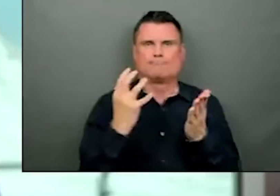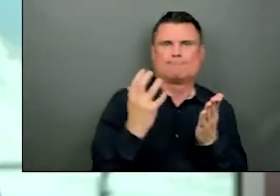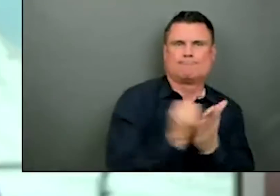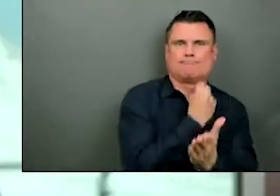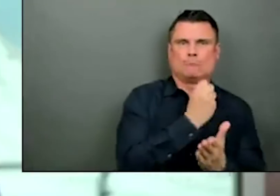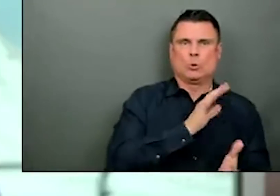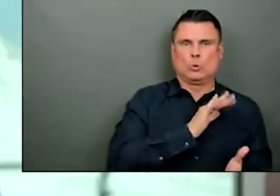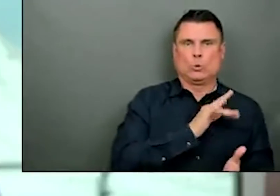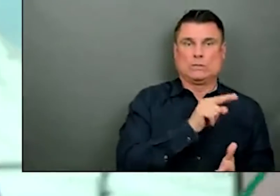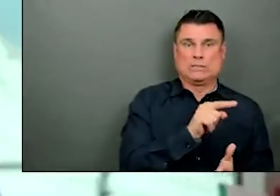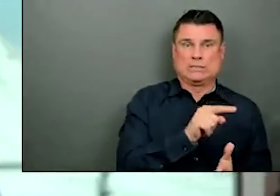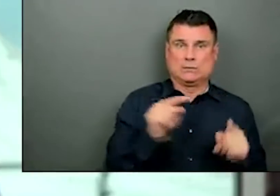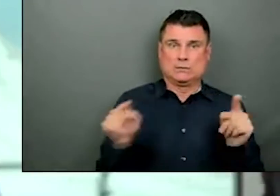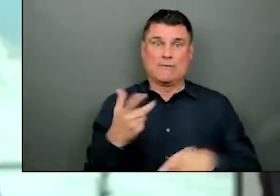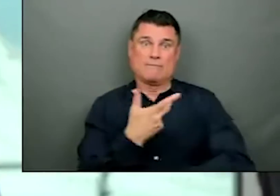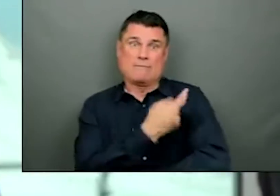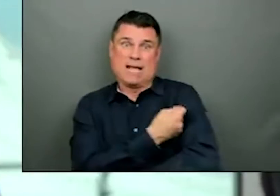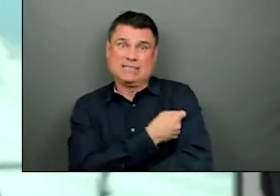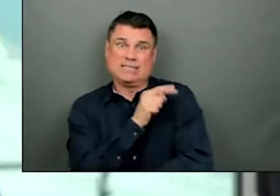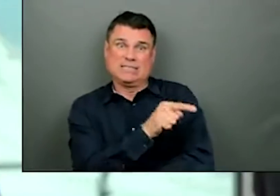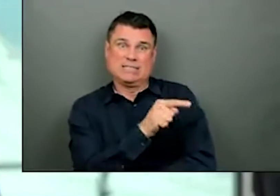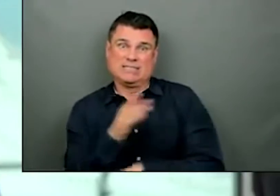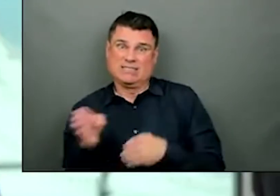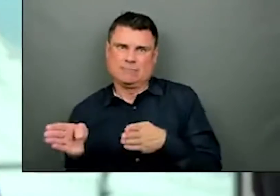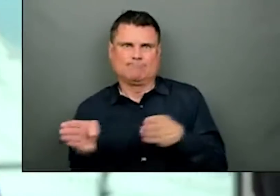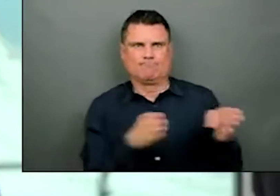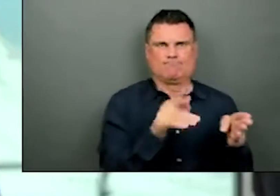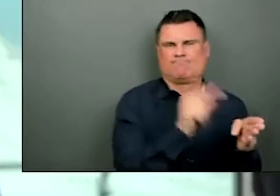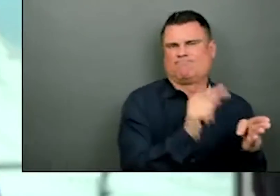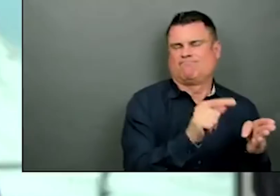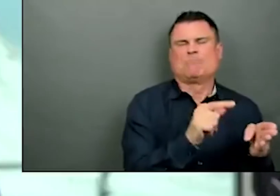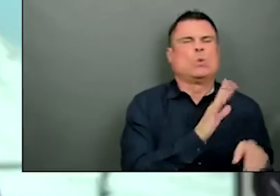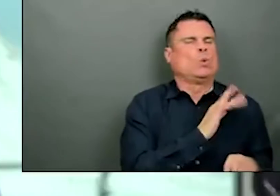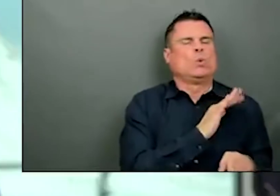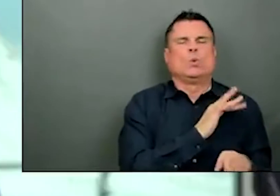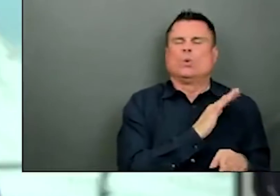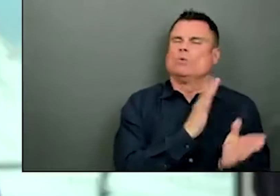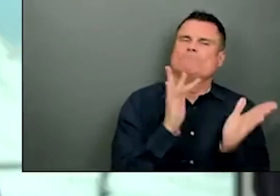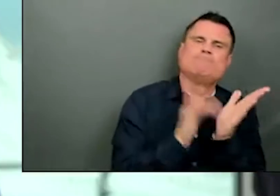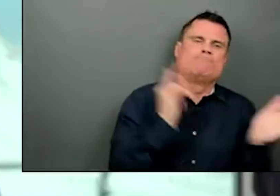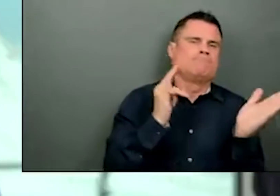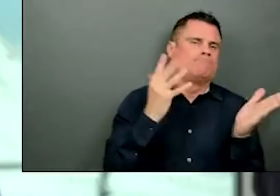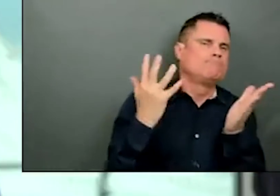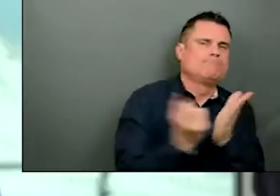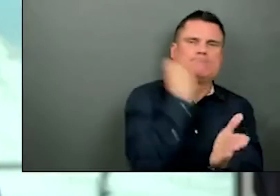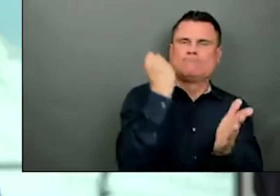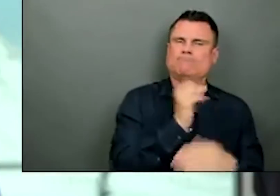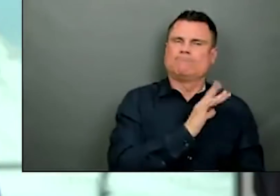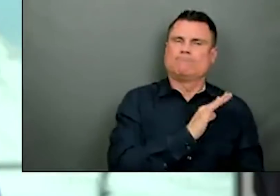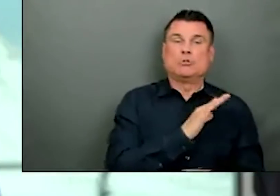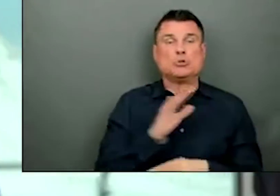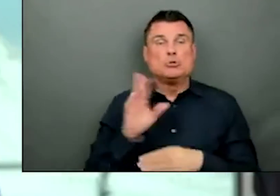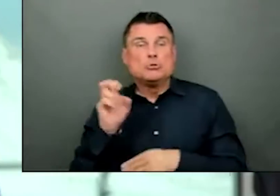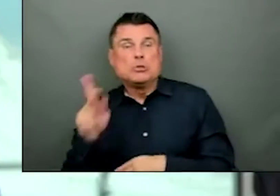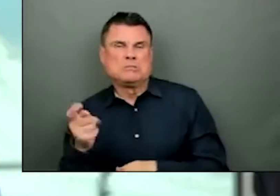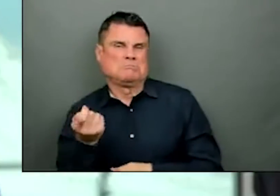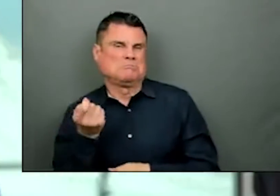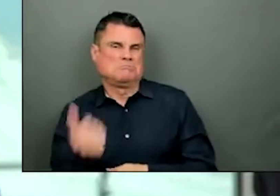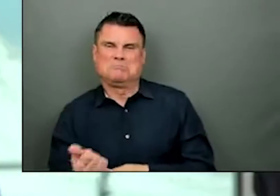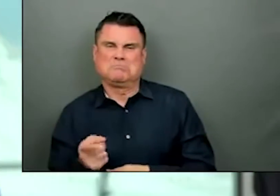more of the AstraZeneca vaccine will be put on pause for now. So the